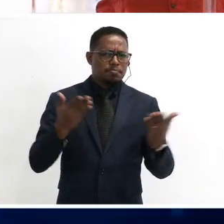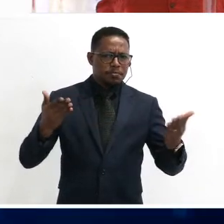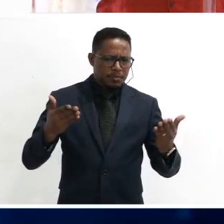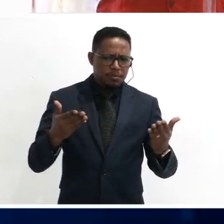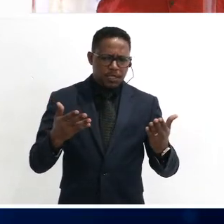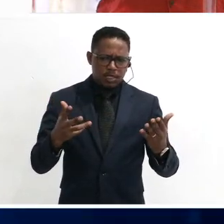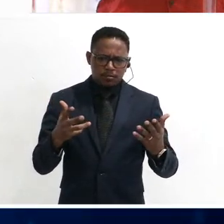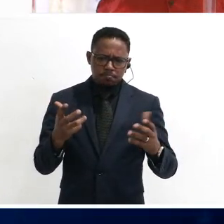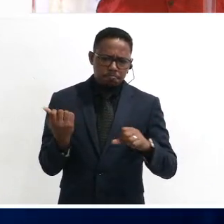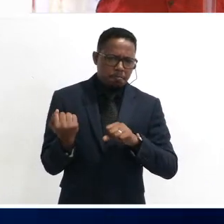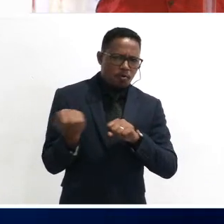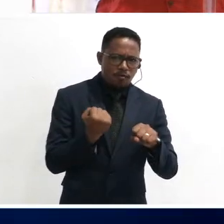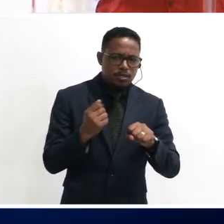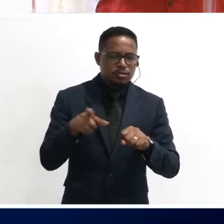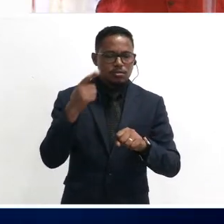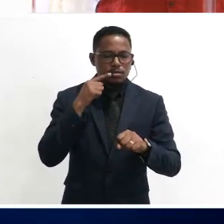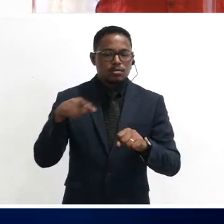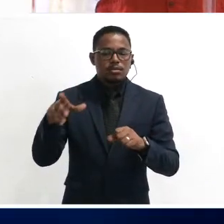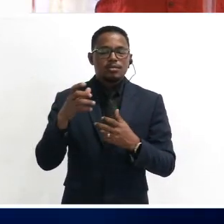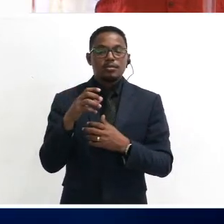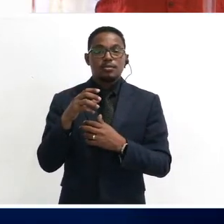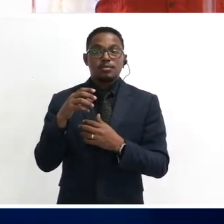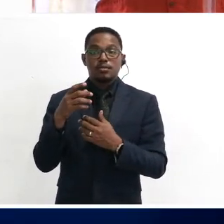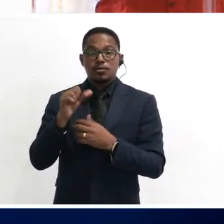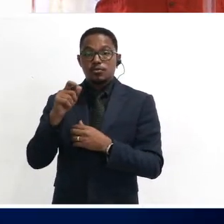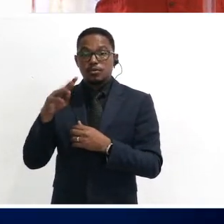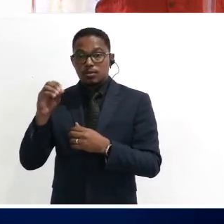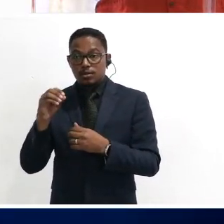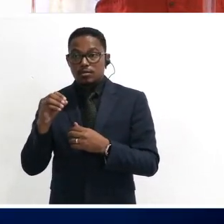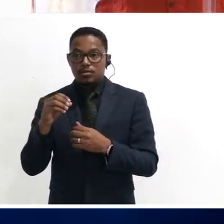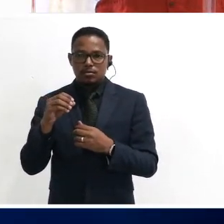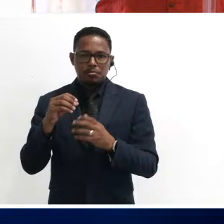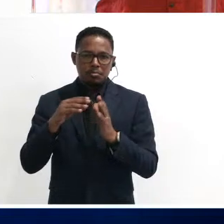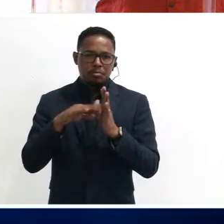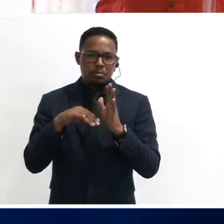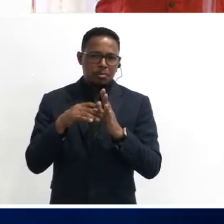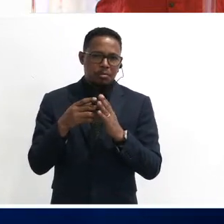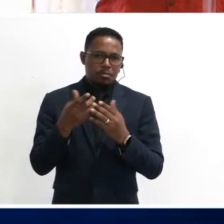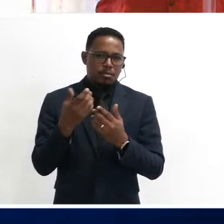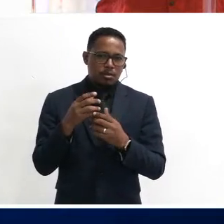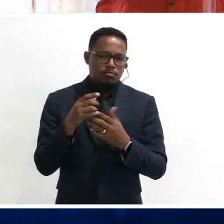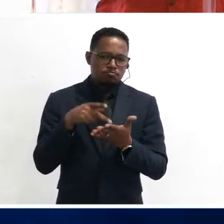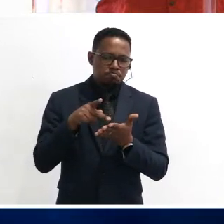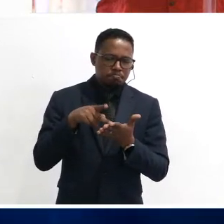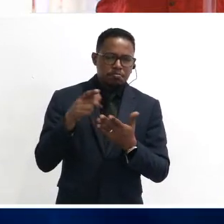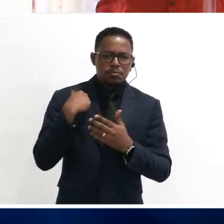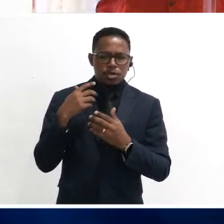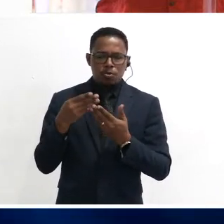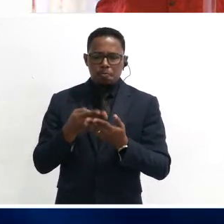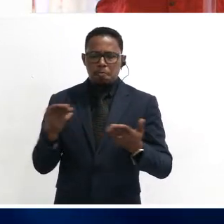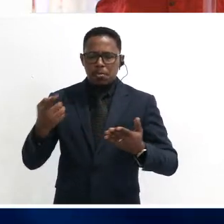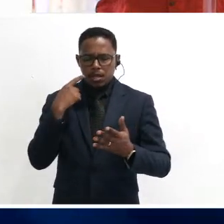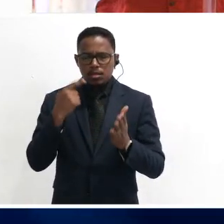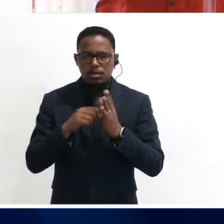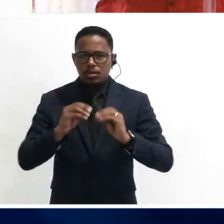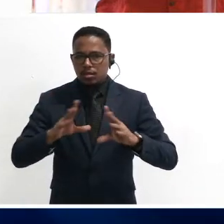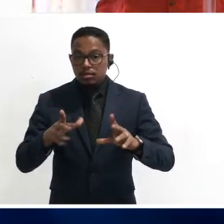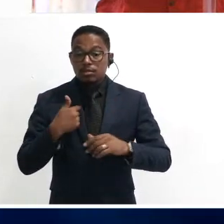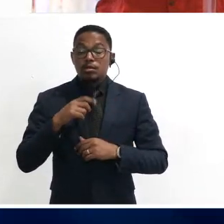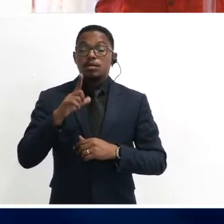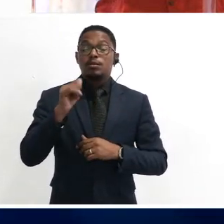cost, and that's reflected here in this overall materials market. So you can see that laminate substrates is over half the